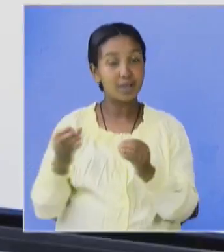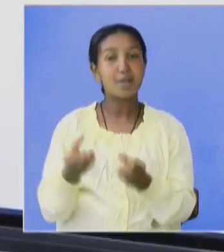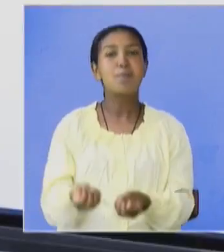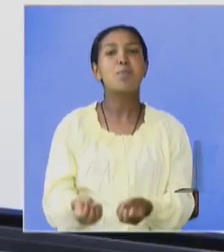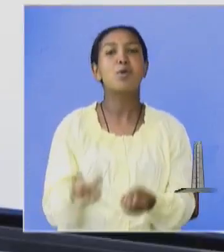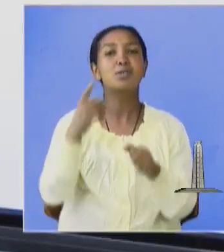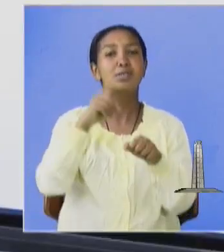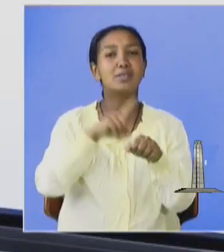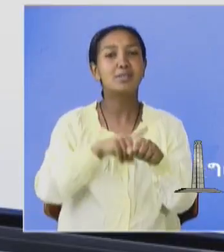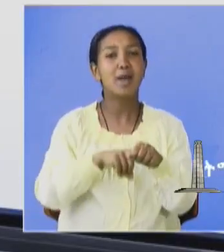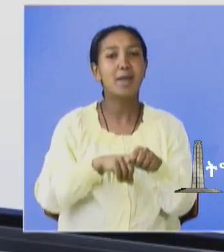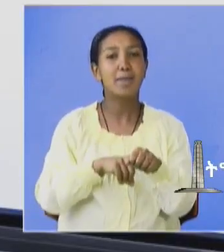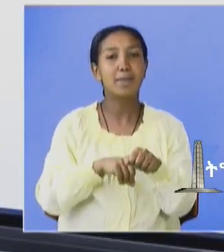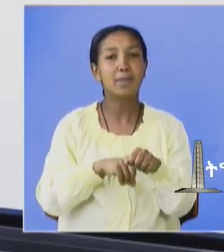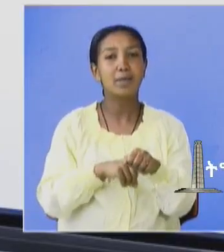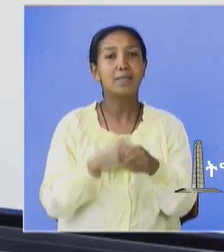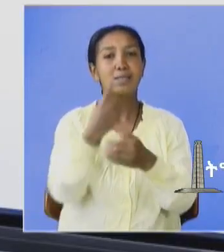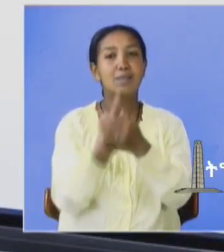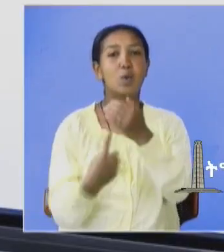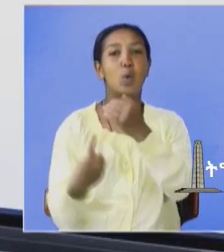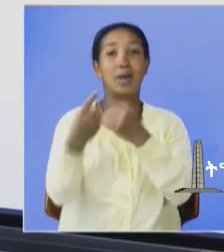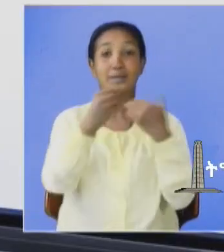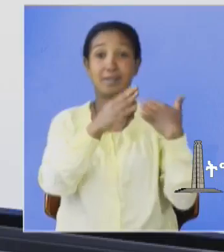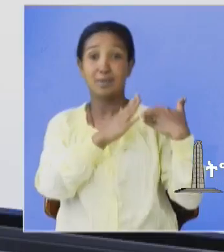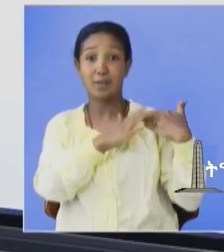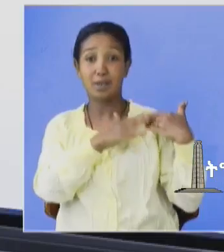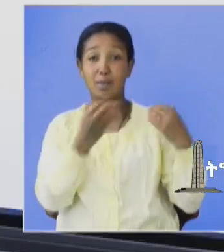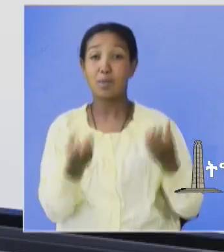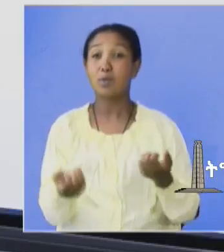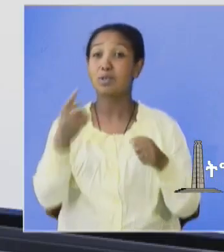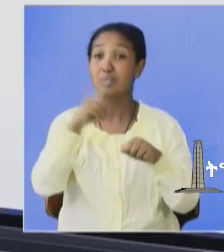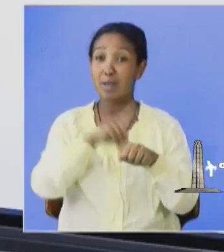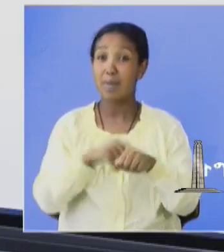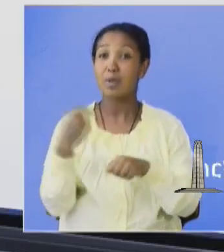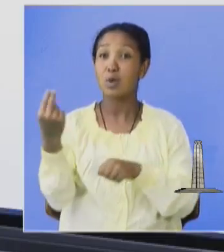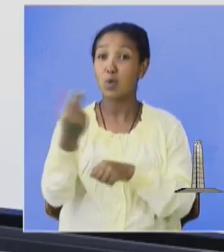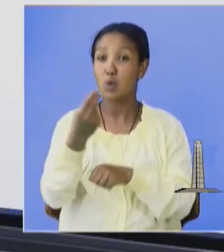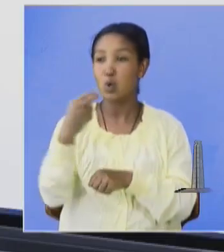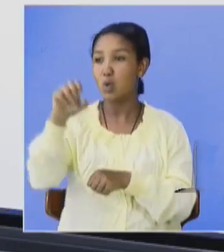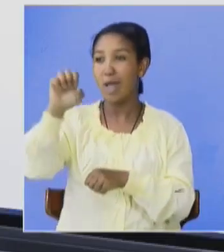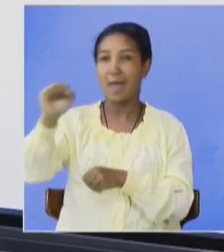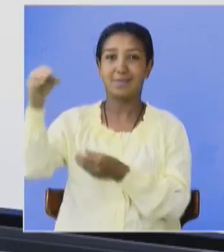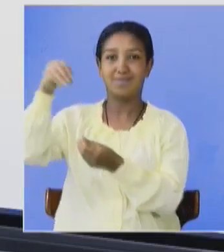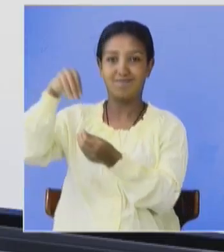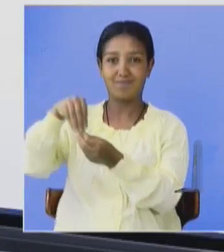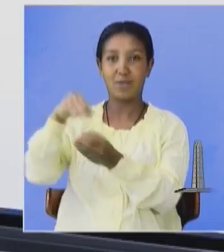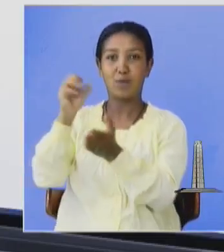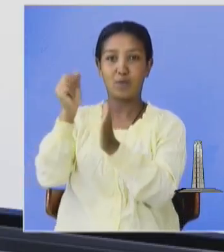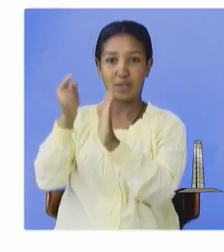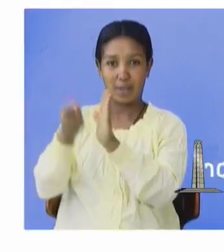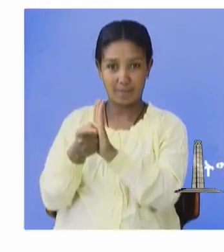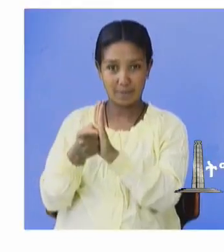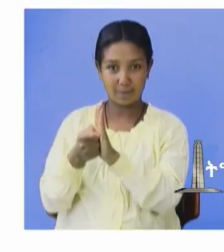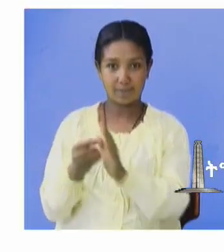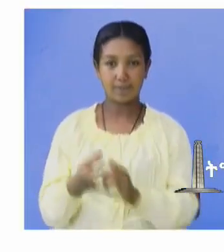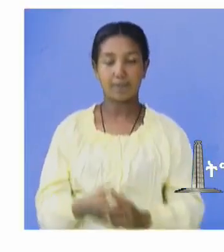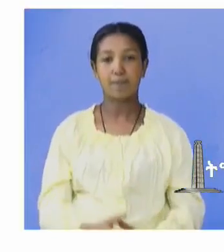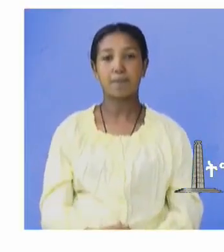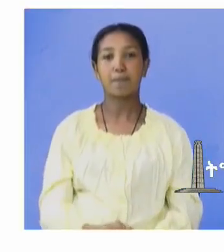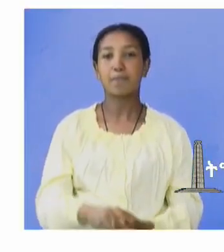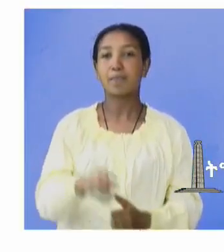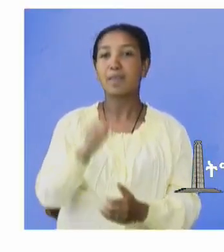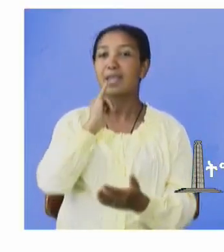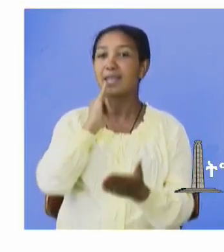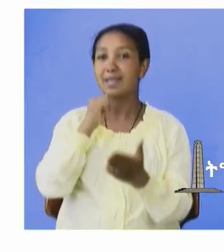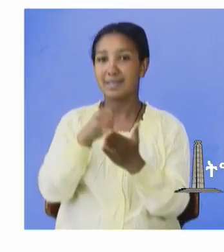mostly when we come to singular subjects, mostly we can use s. For example,